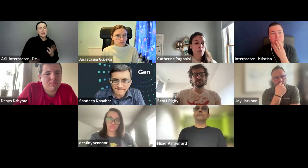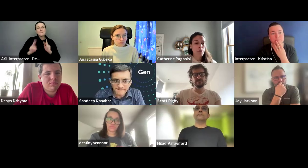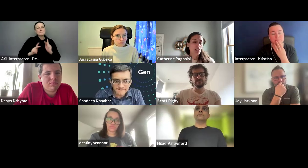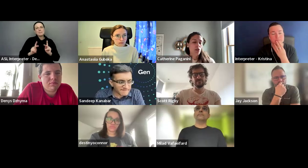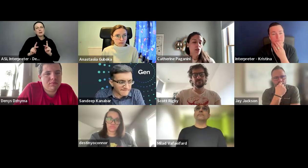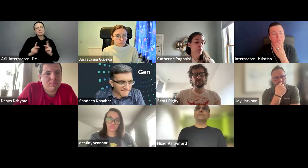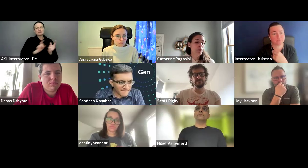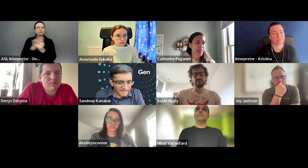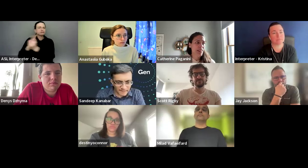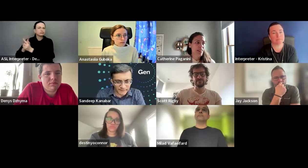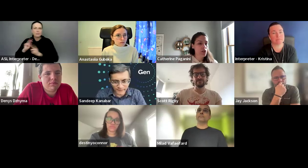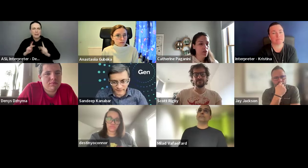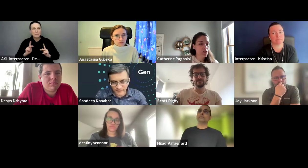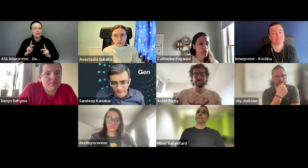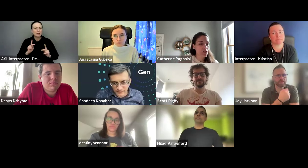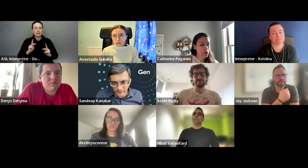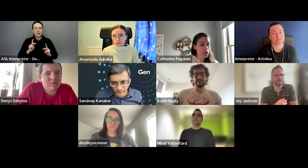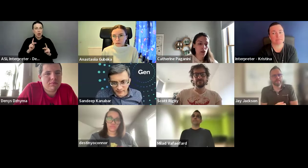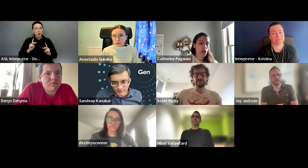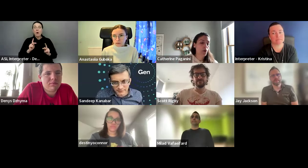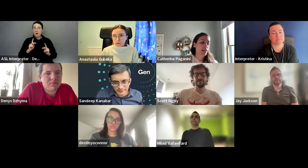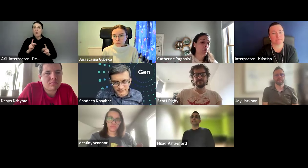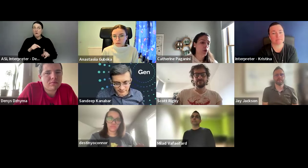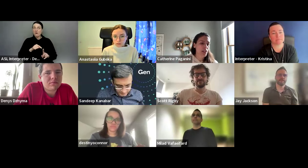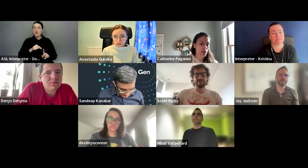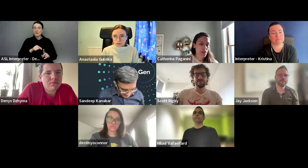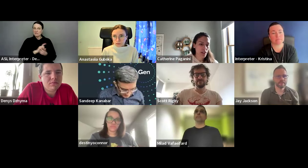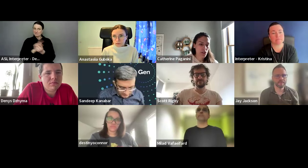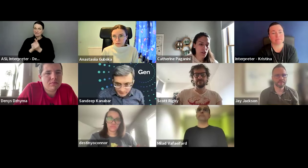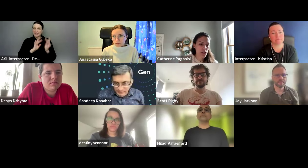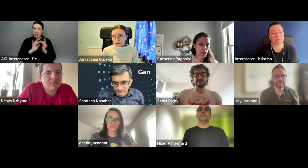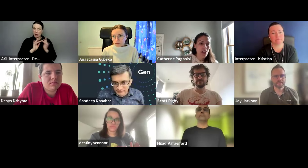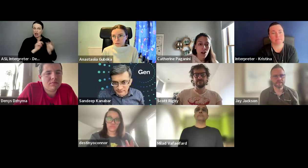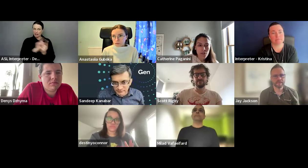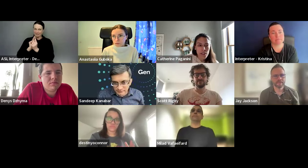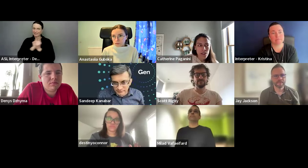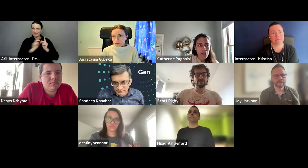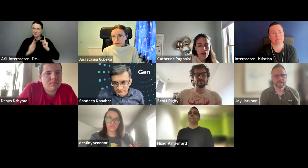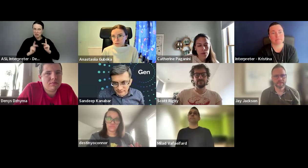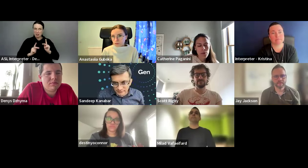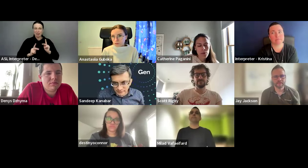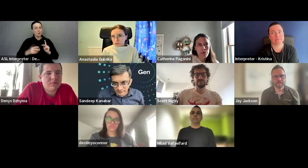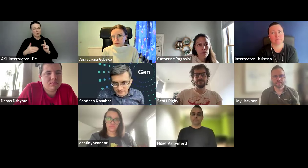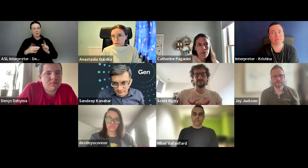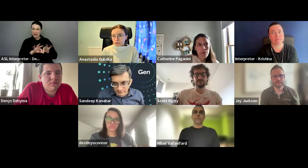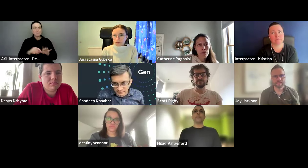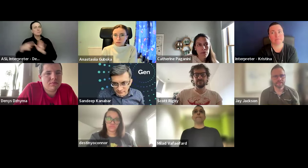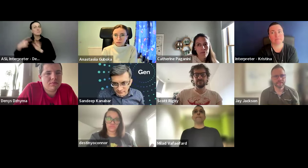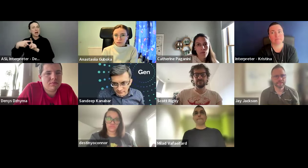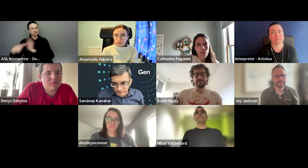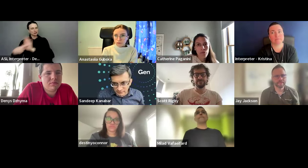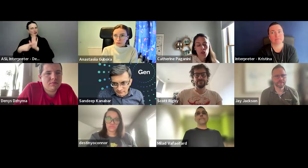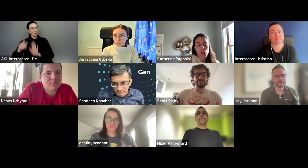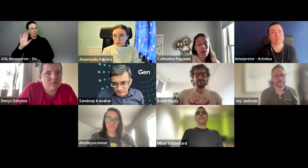People, you meet people, people see you. That is also valued. You can also show like the work that you've done. So all of this, and a lot of people, I